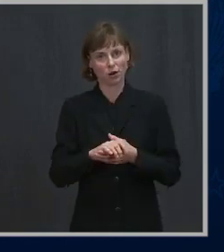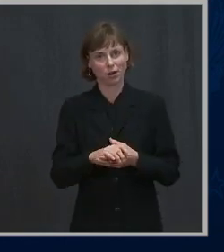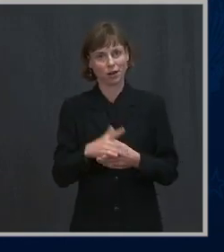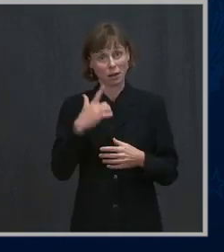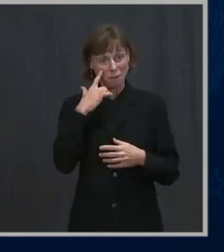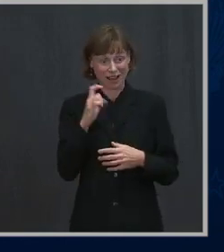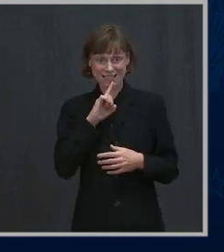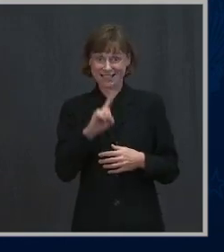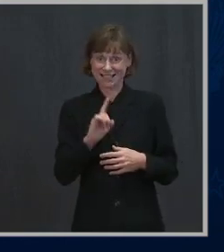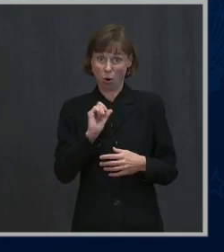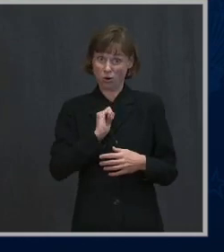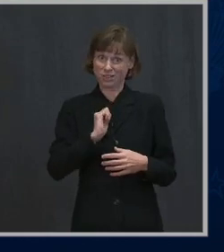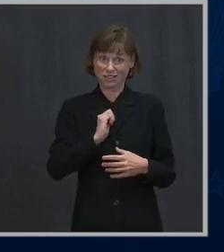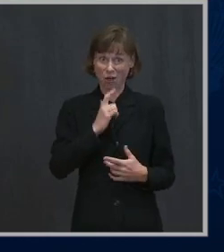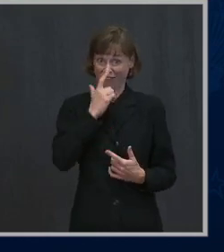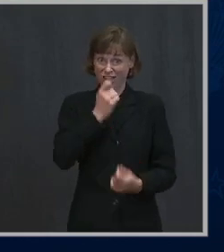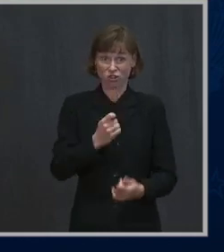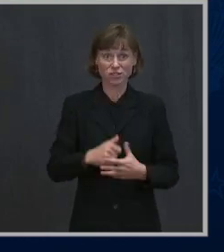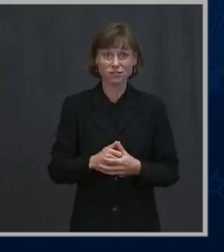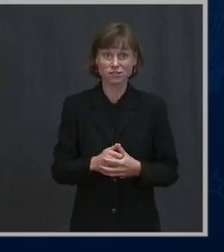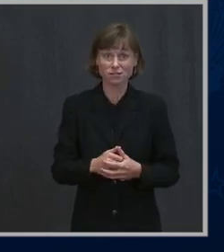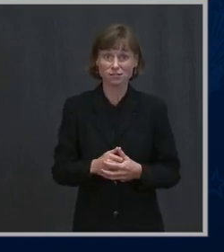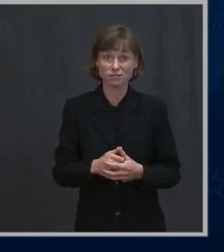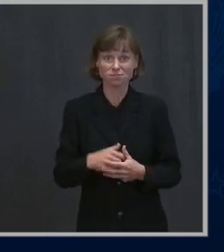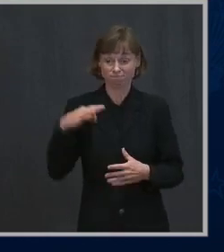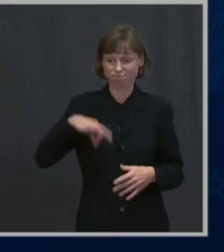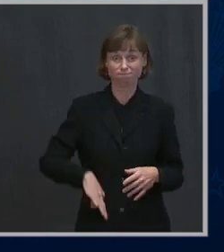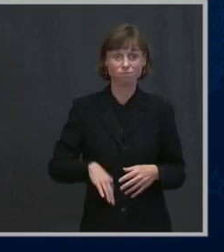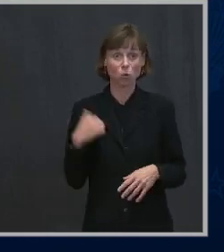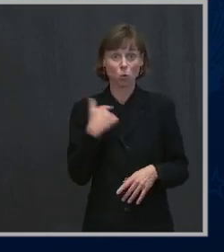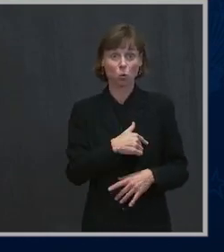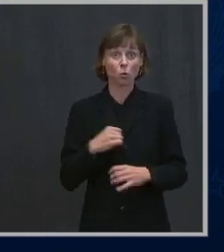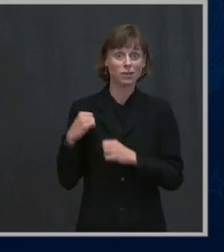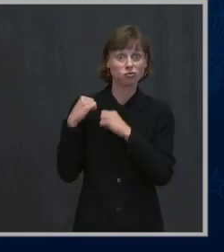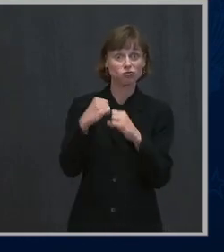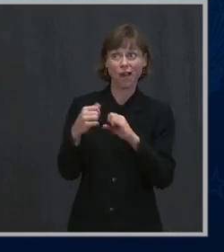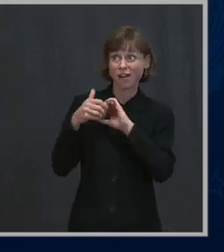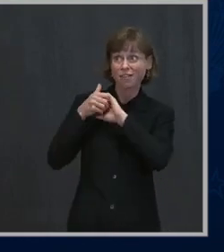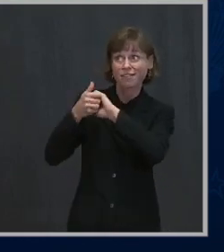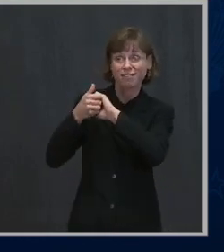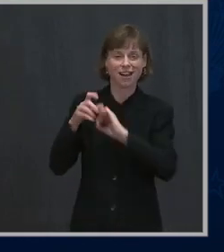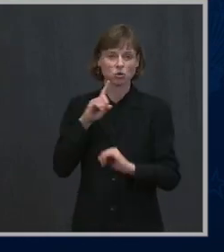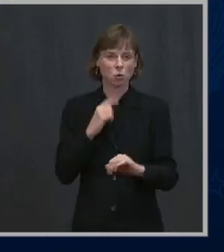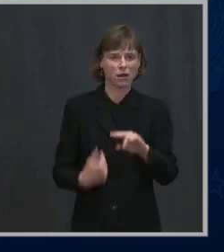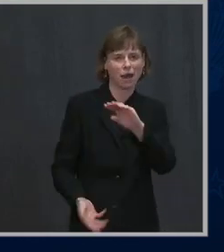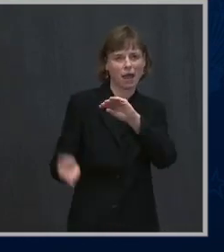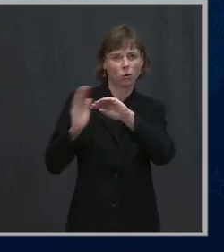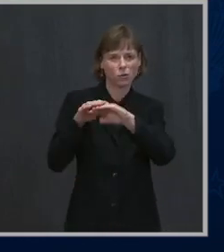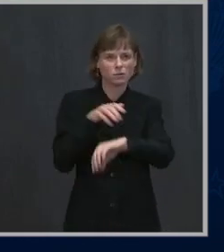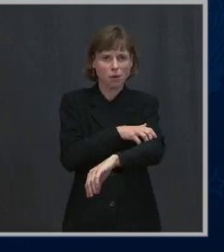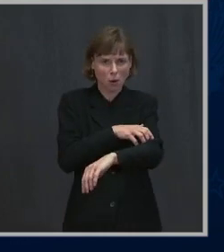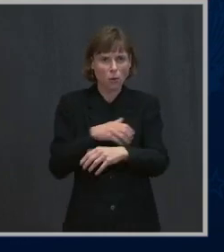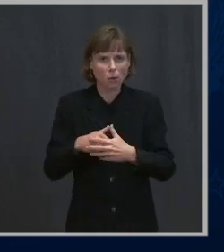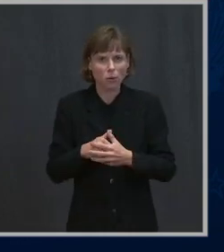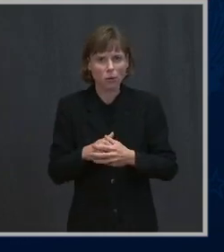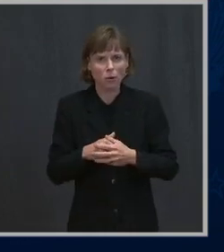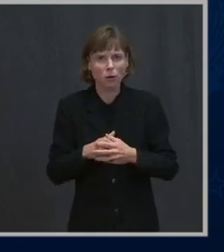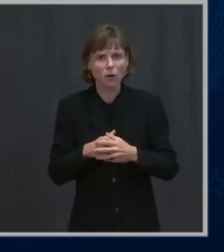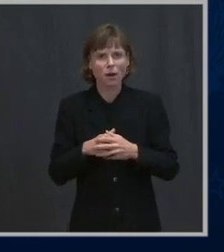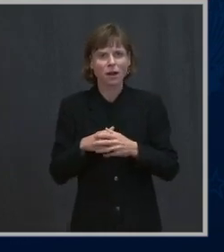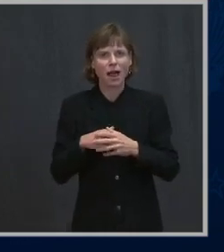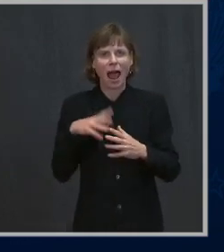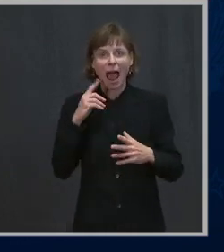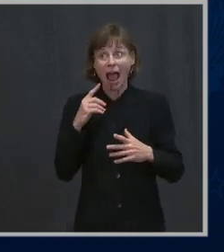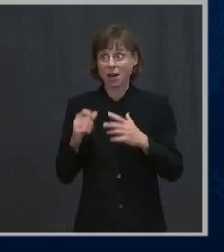self-interest when we strengthen our alliances we amplify our power as well as our ability to disrupt